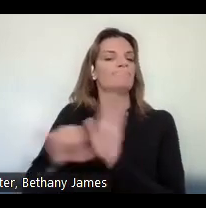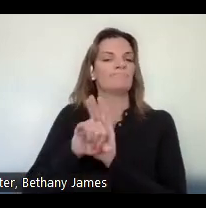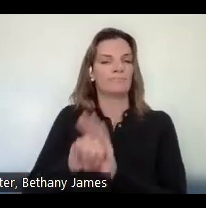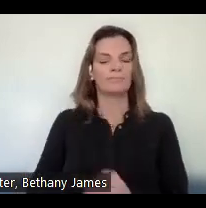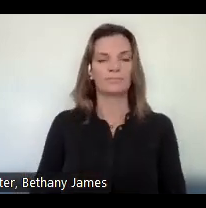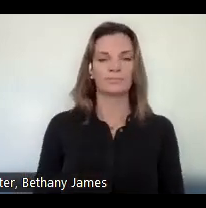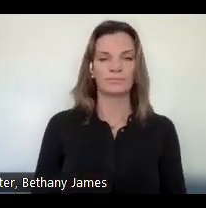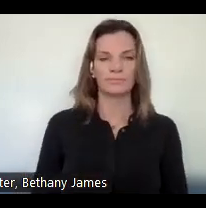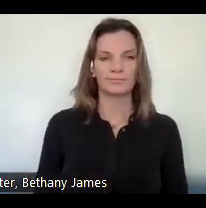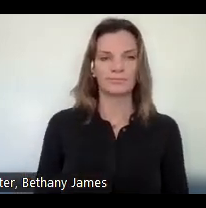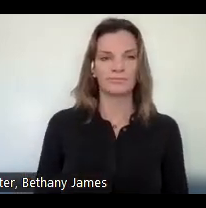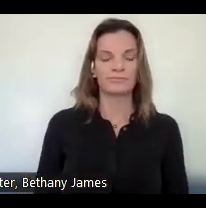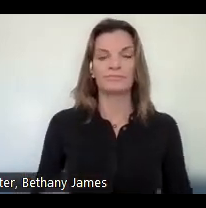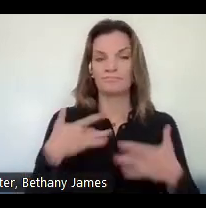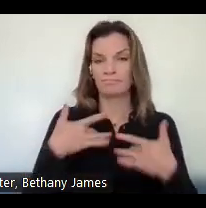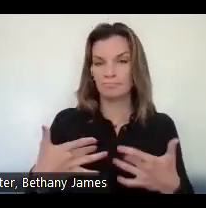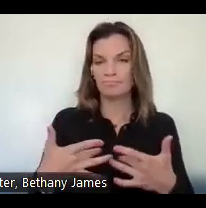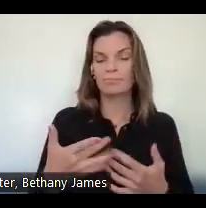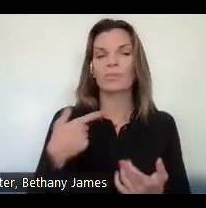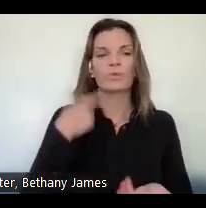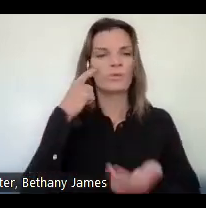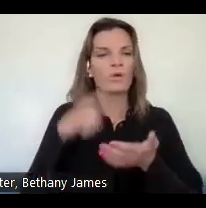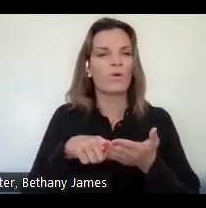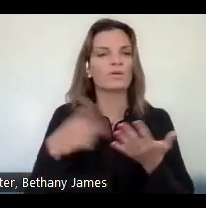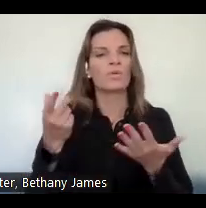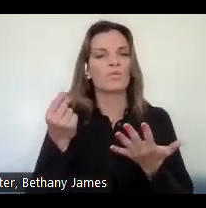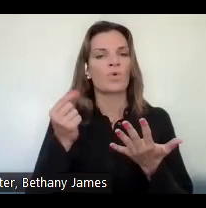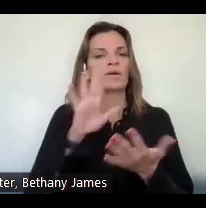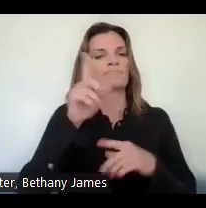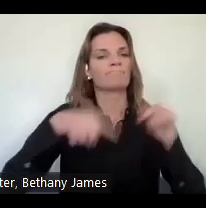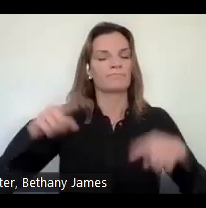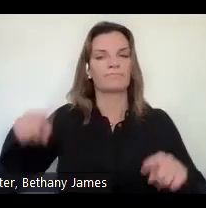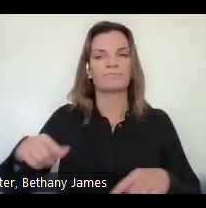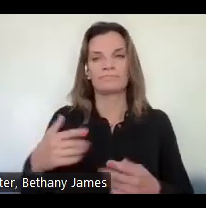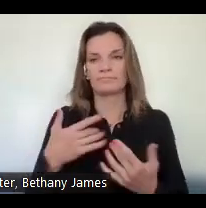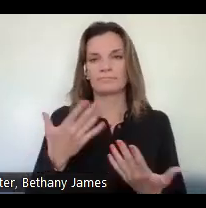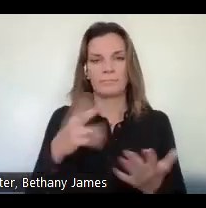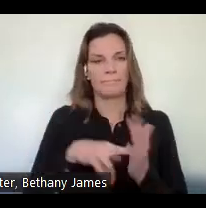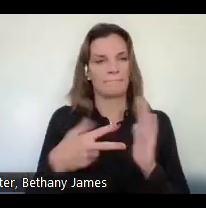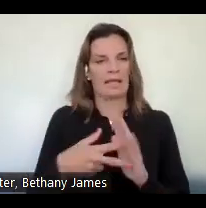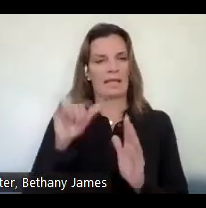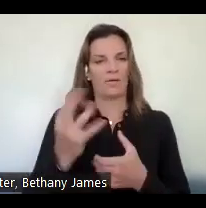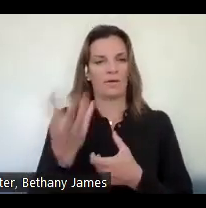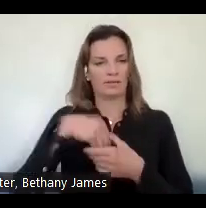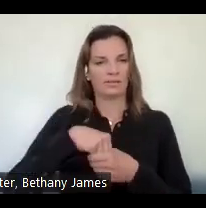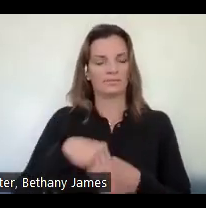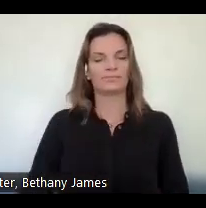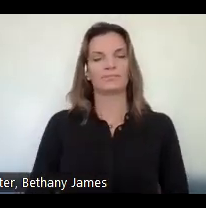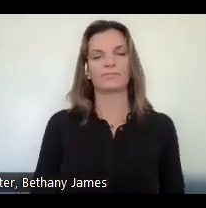Some of the typical social communication characteristics that define what an individual with autism may